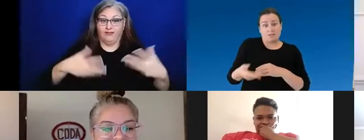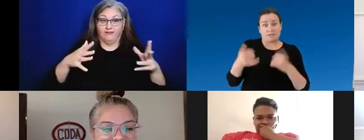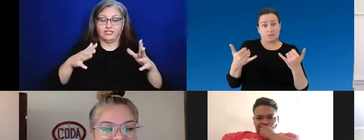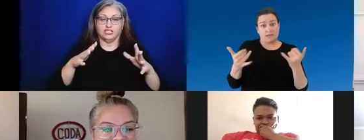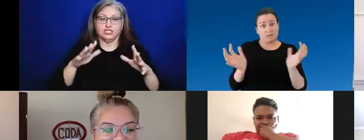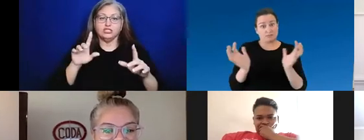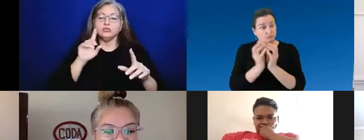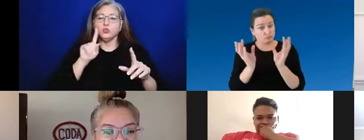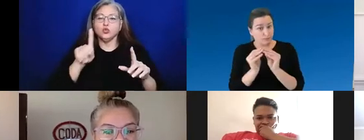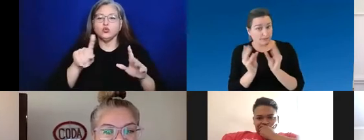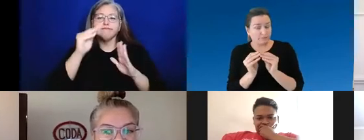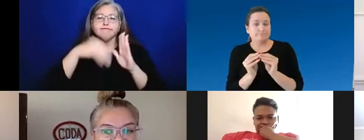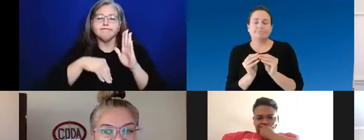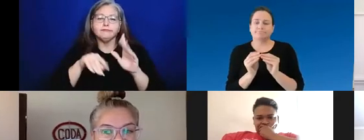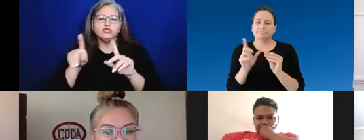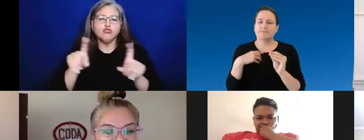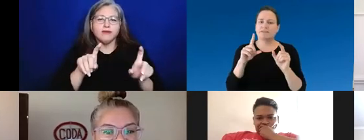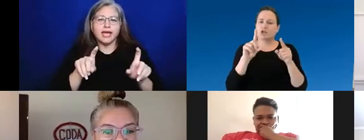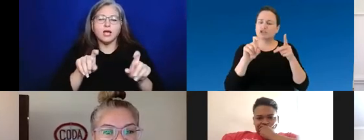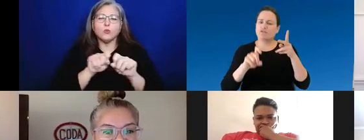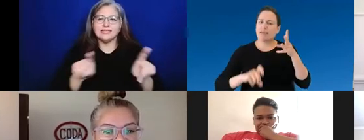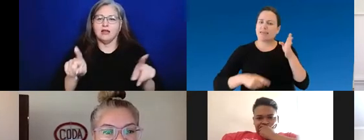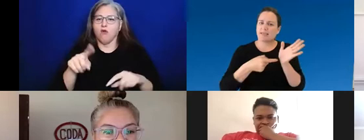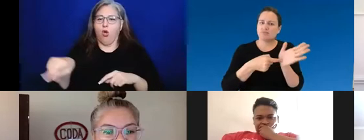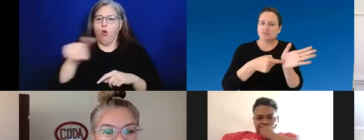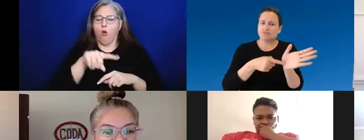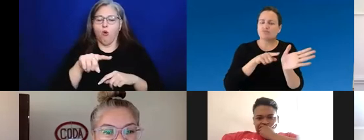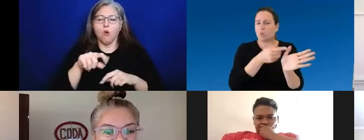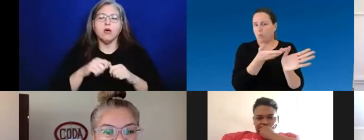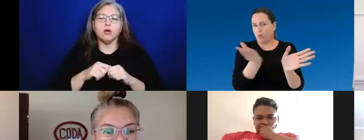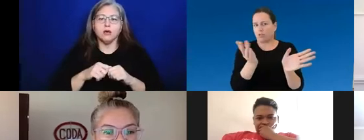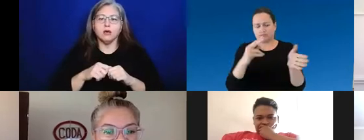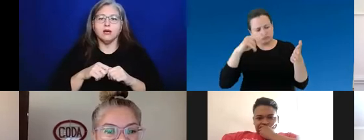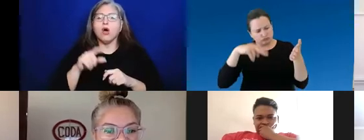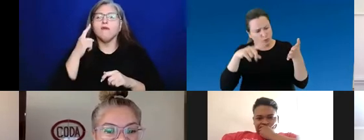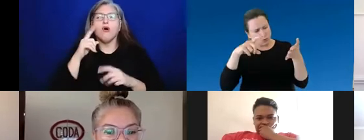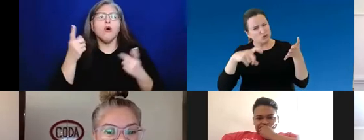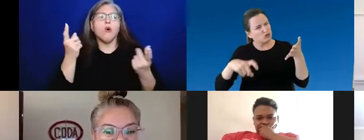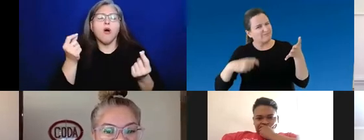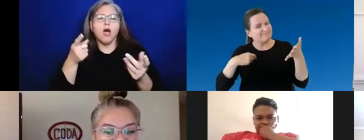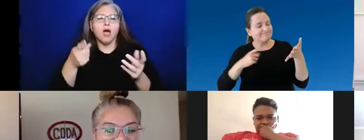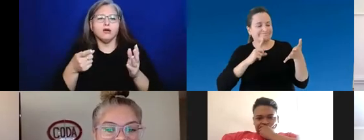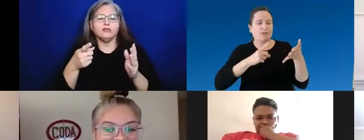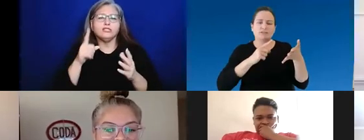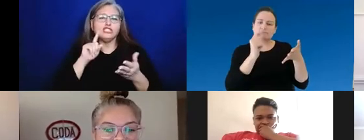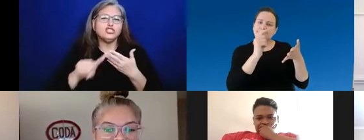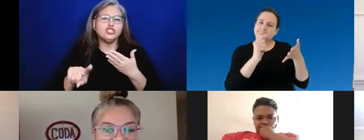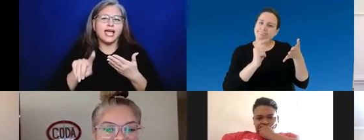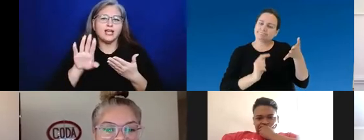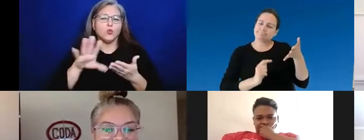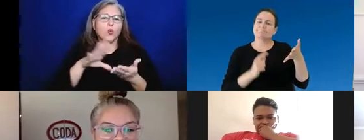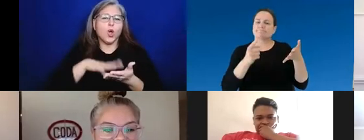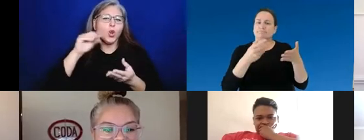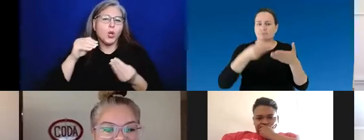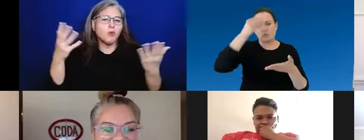webinar. We have a survey sent out to all of you. It's mainly just to, you know, check what have you learned